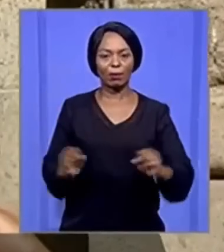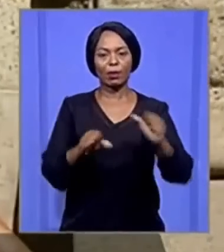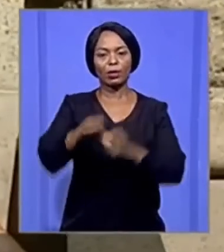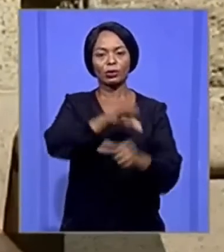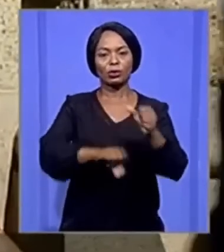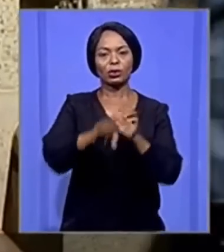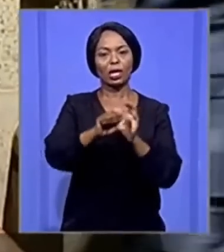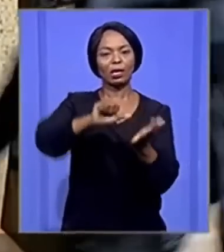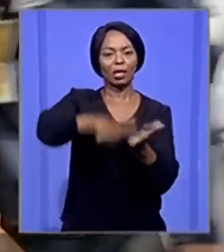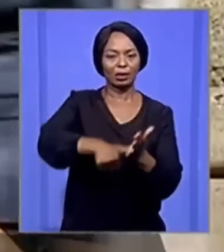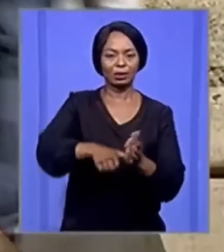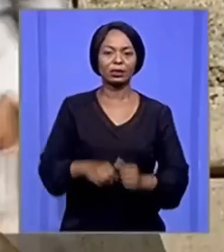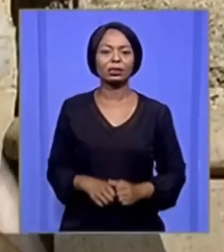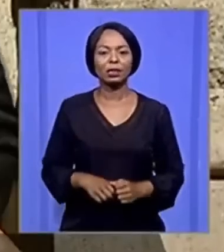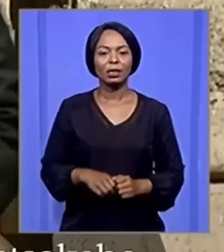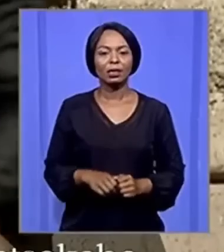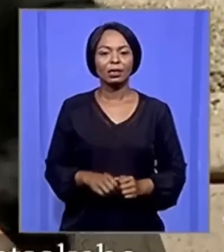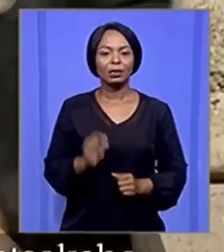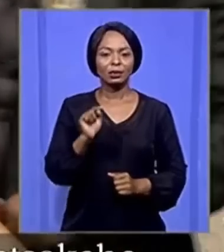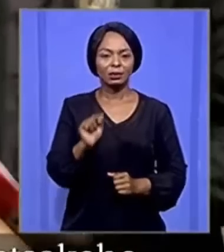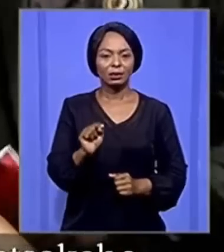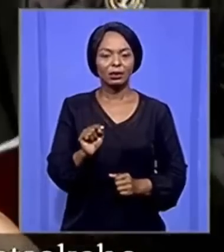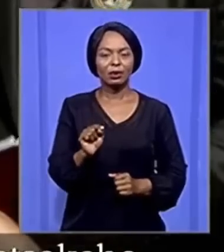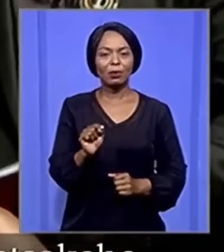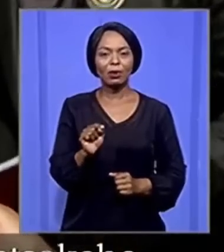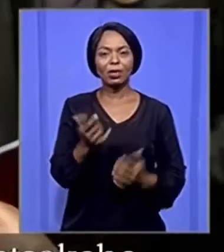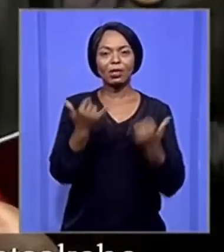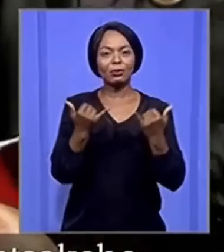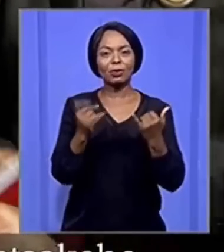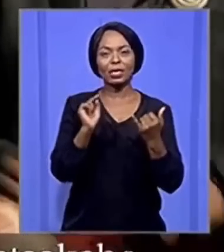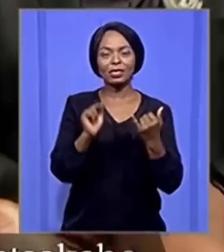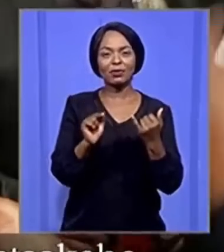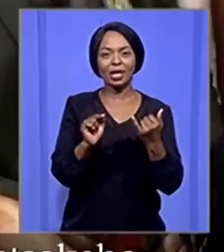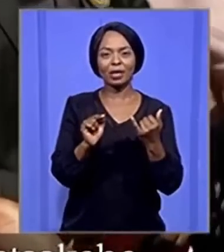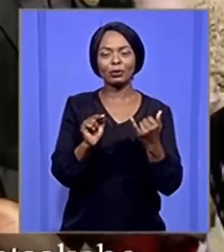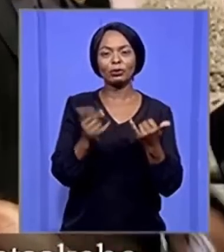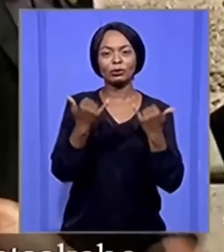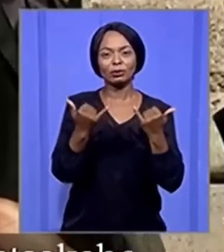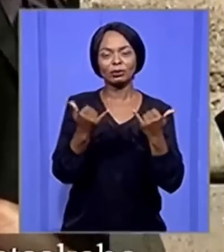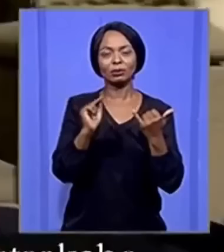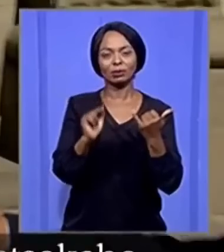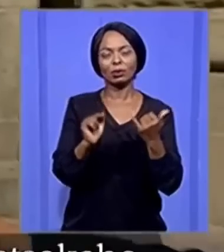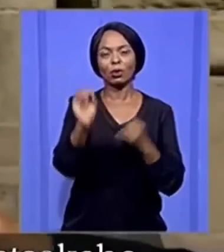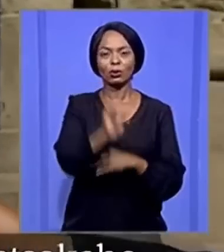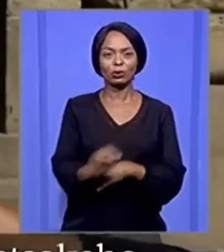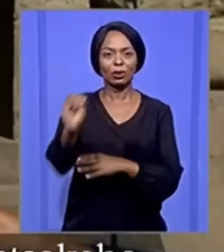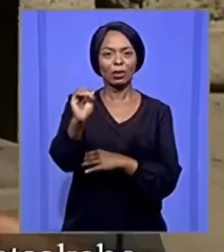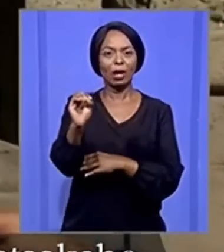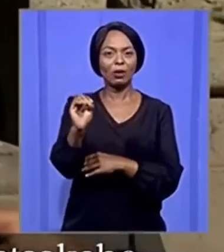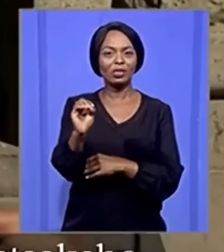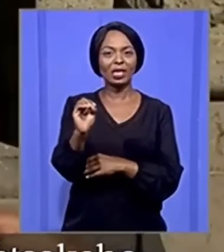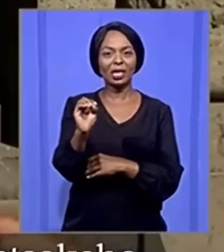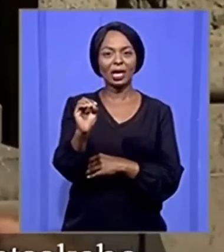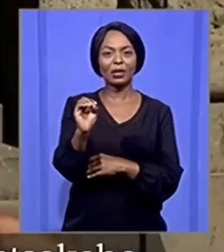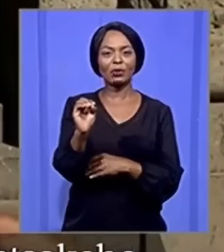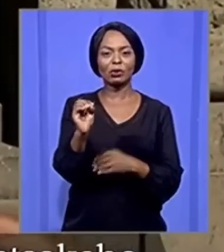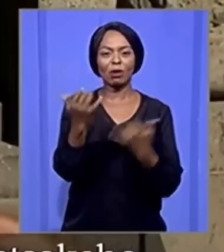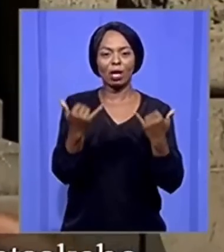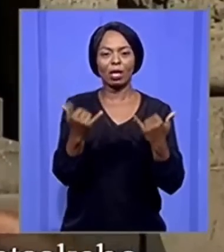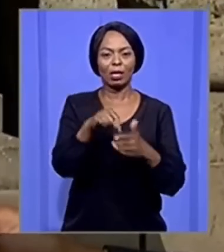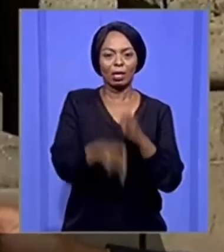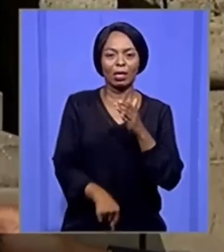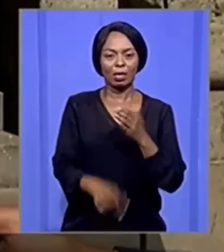first tranche will come now. The next one will be after election. So they are saying if you vote for us, we'll roll in October. It appears to be taking at least 150